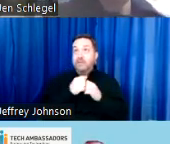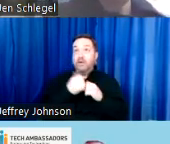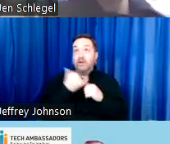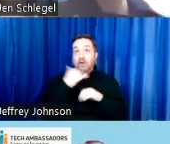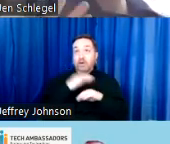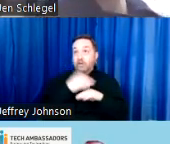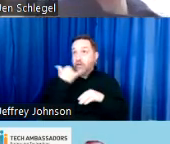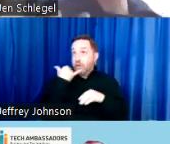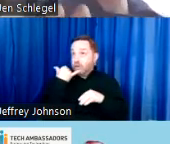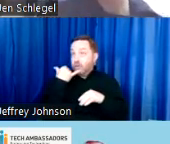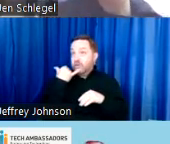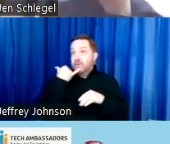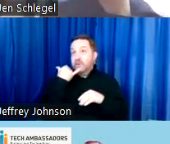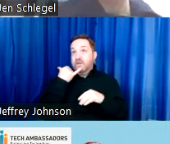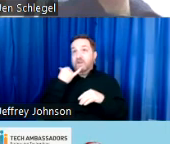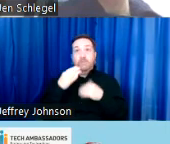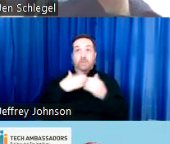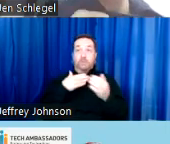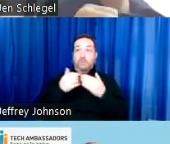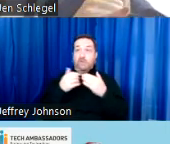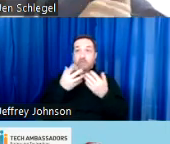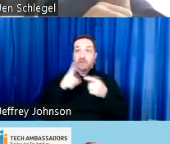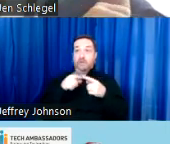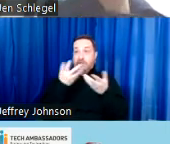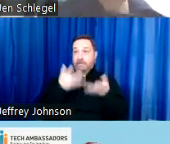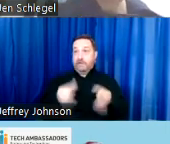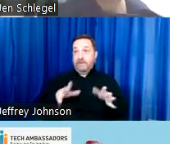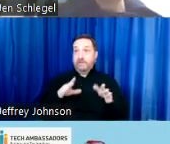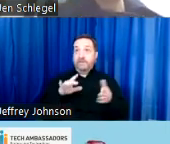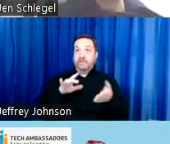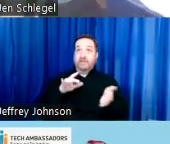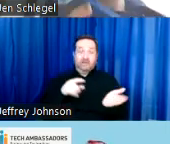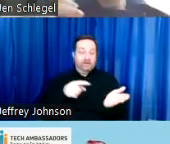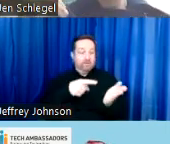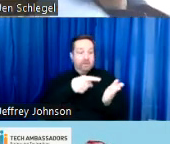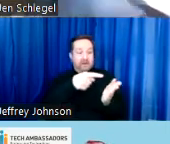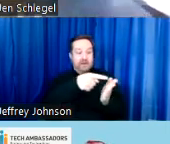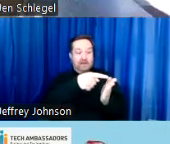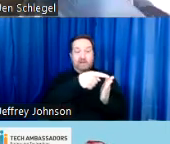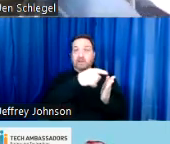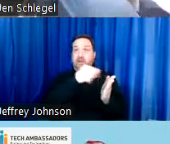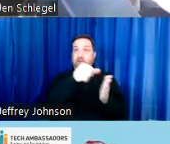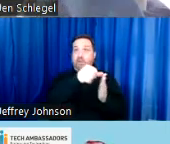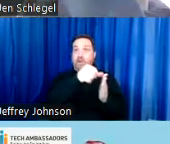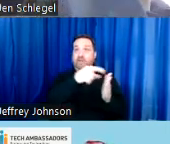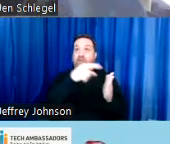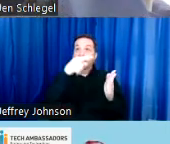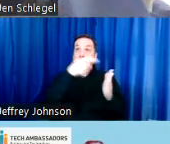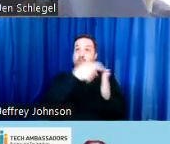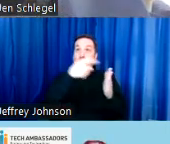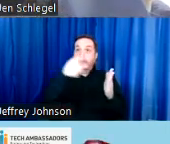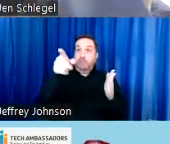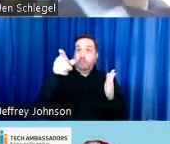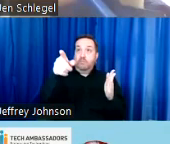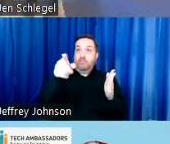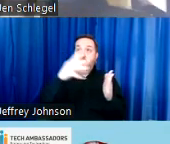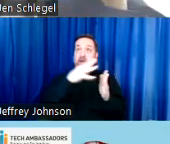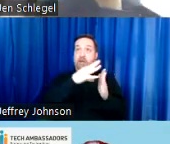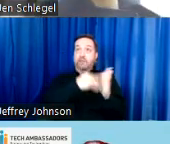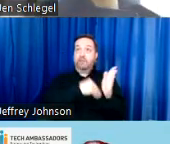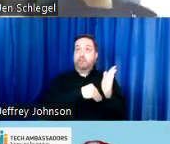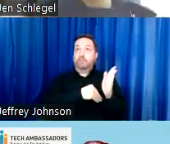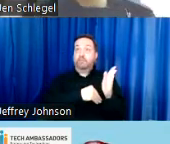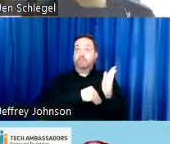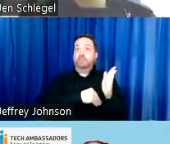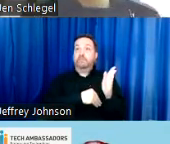etc. But when you're done with whatever's on the screen, you hit that button on the top, and the whole thing erases. The